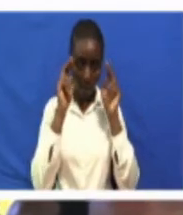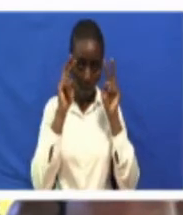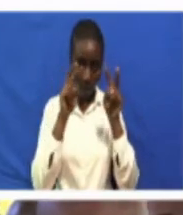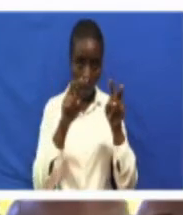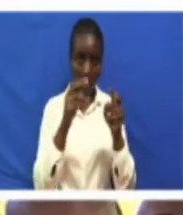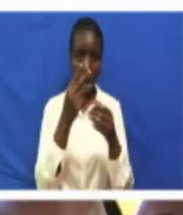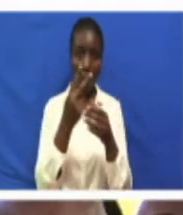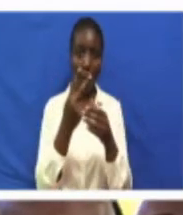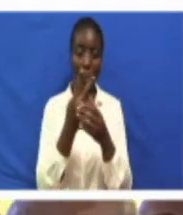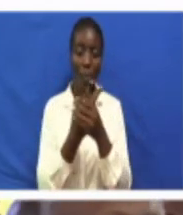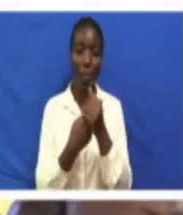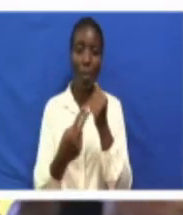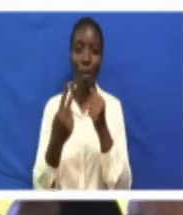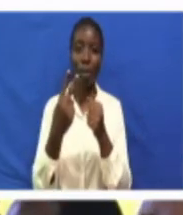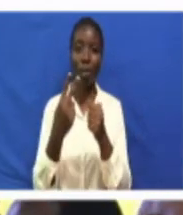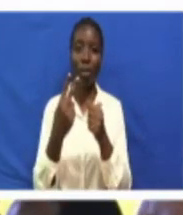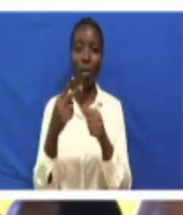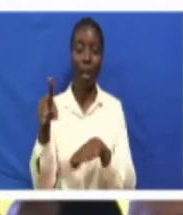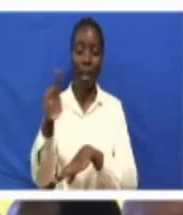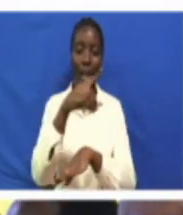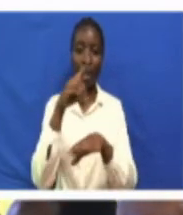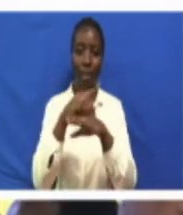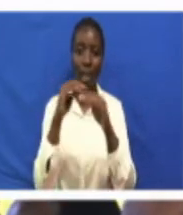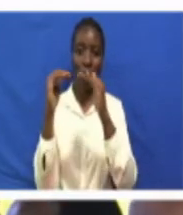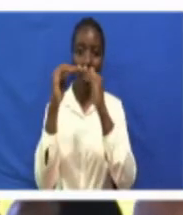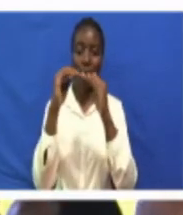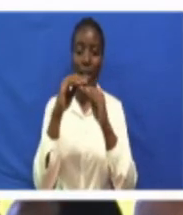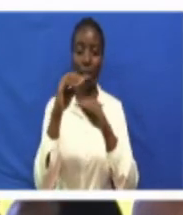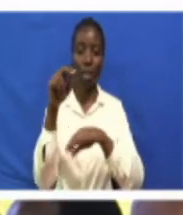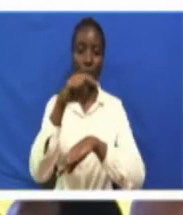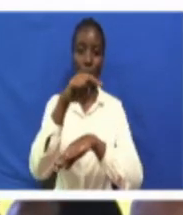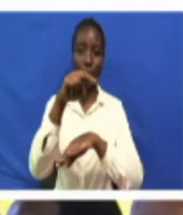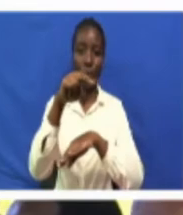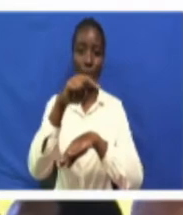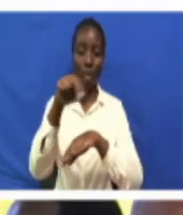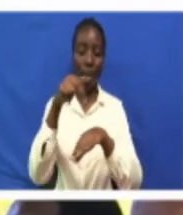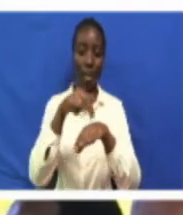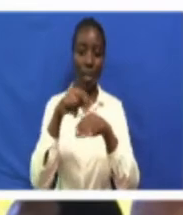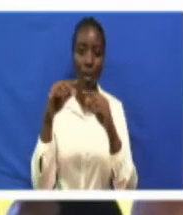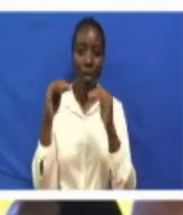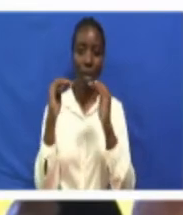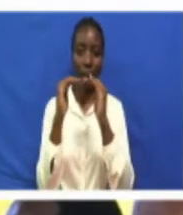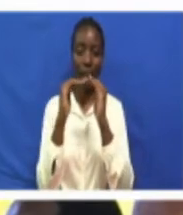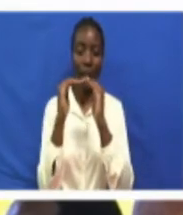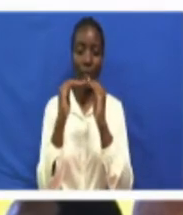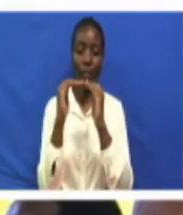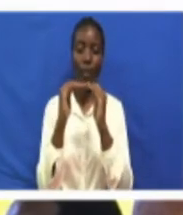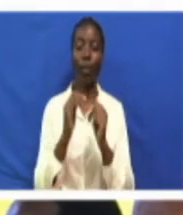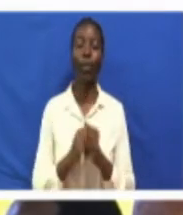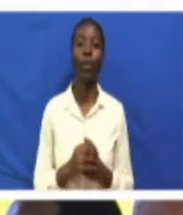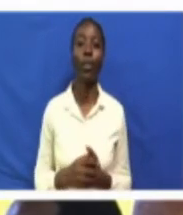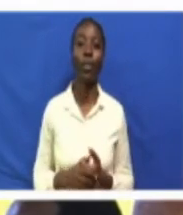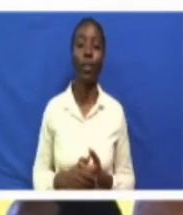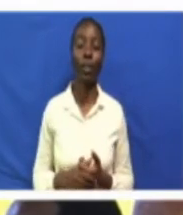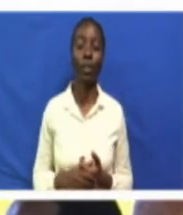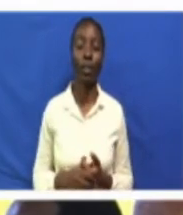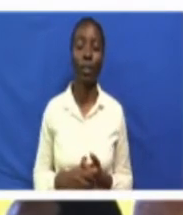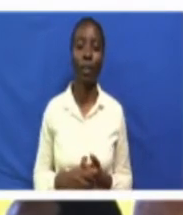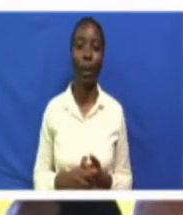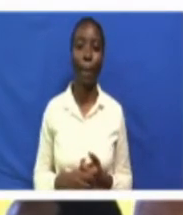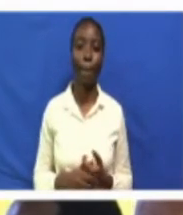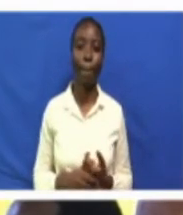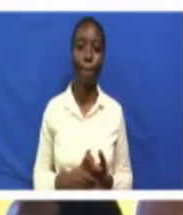the diocese and National level these elections that he had crossed to the guidance issued by the bishop commission for pastoral and their